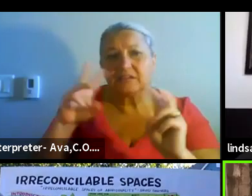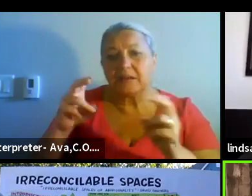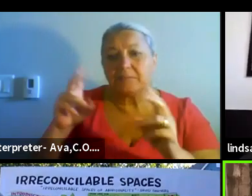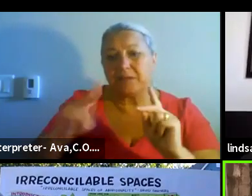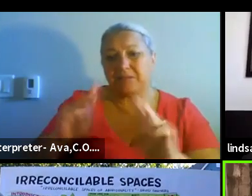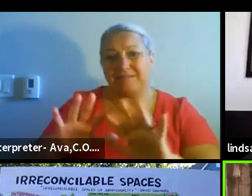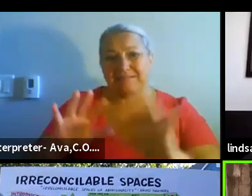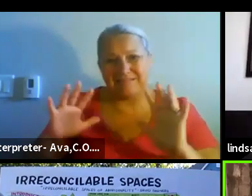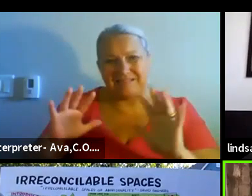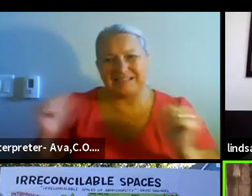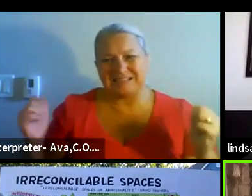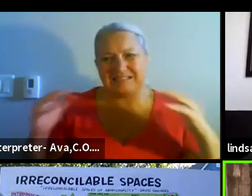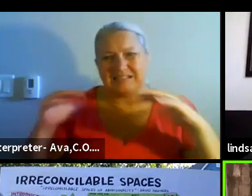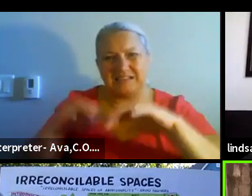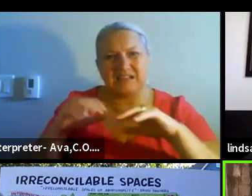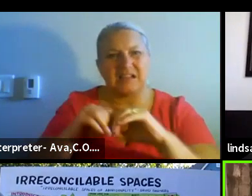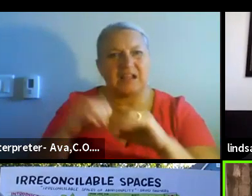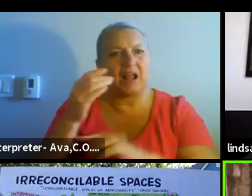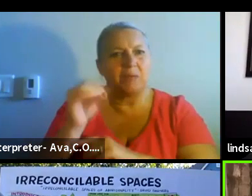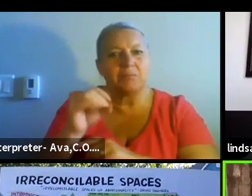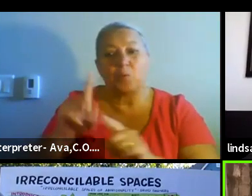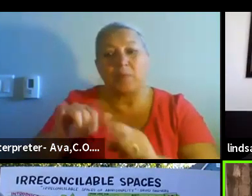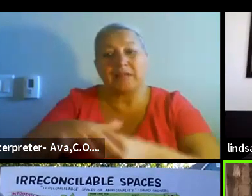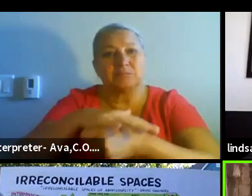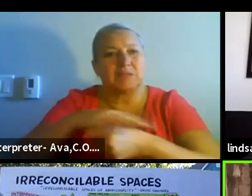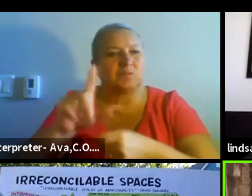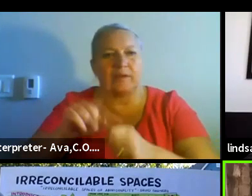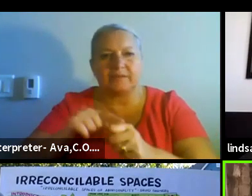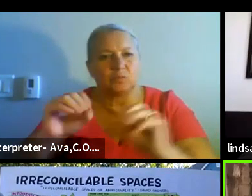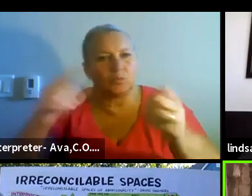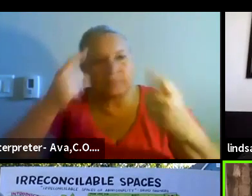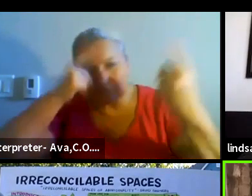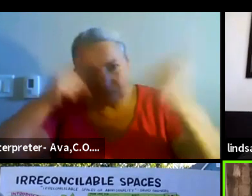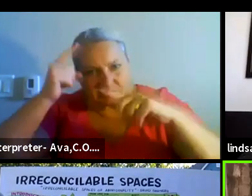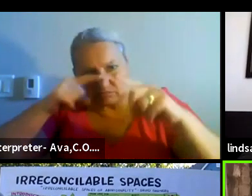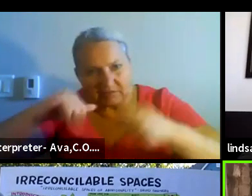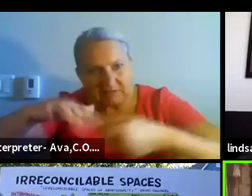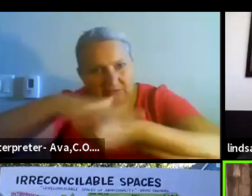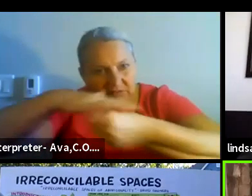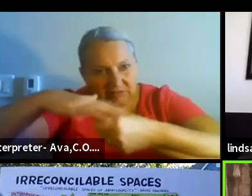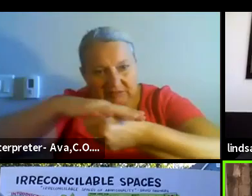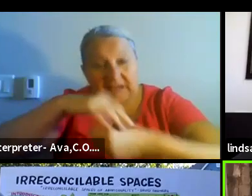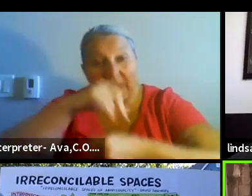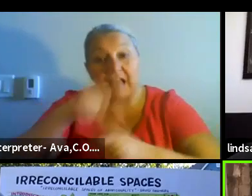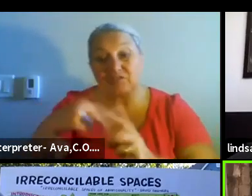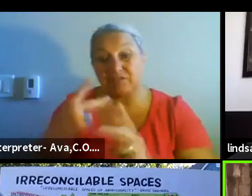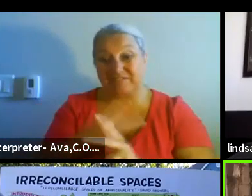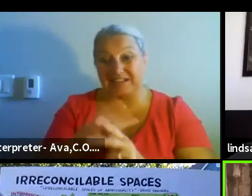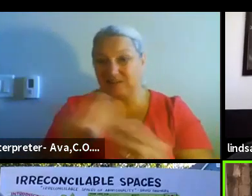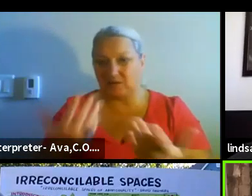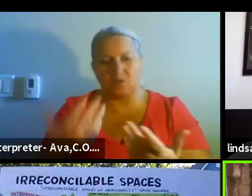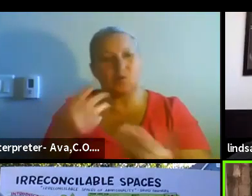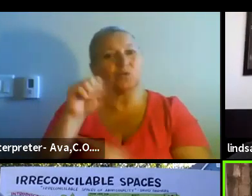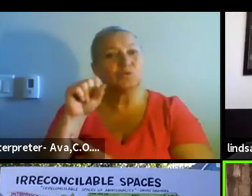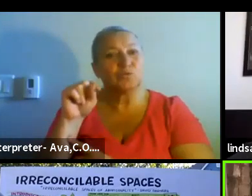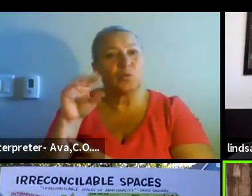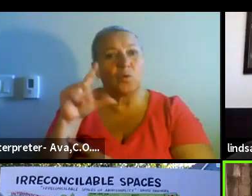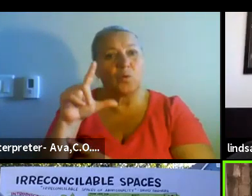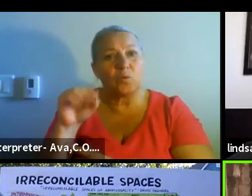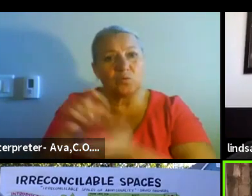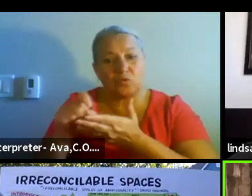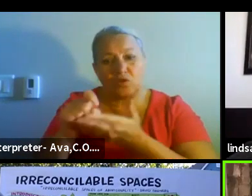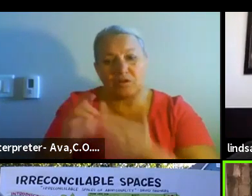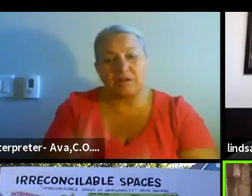the company into Irreconcilable Space, those spaces in which to repair what Stolo writer and scholar